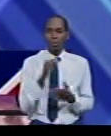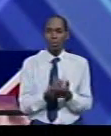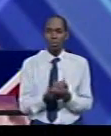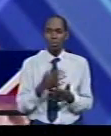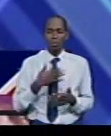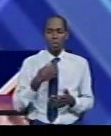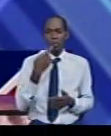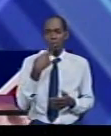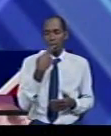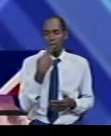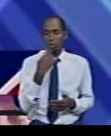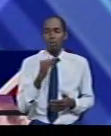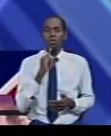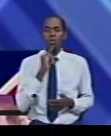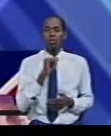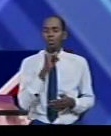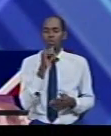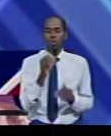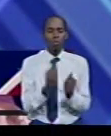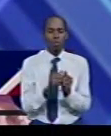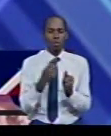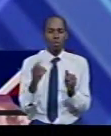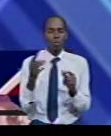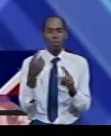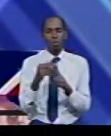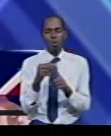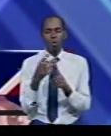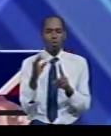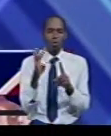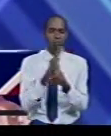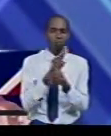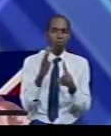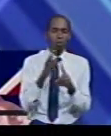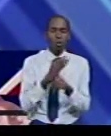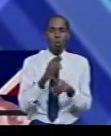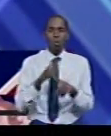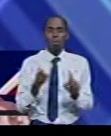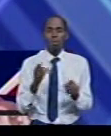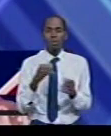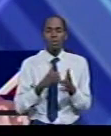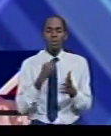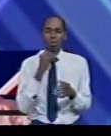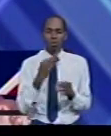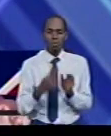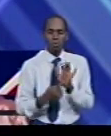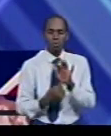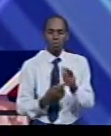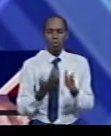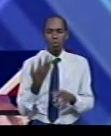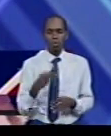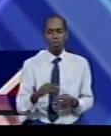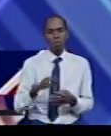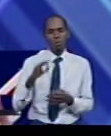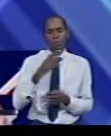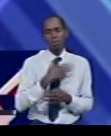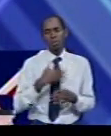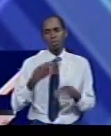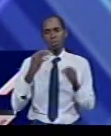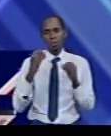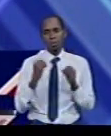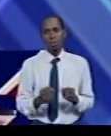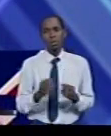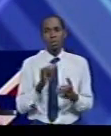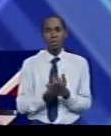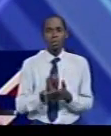was not with enticing words of man's wisdom, but in demonstration of the Spirit and of power, that